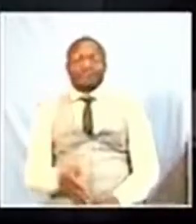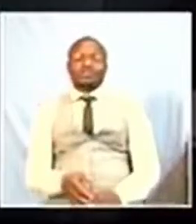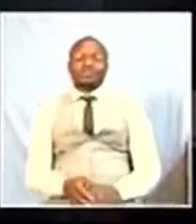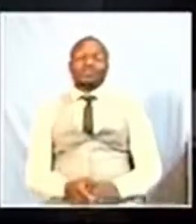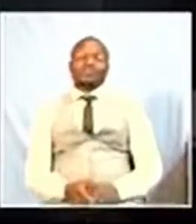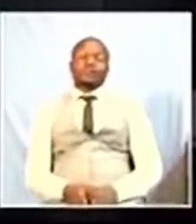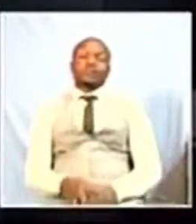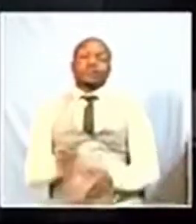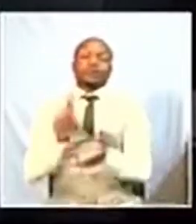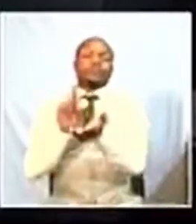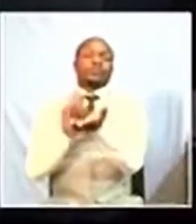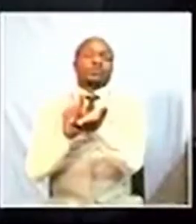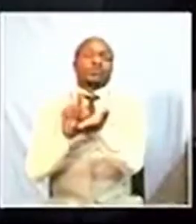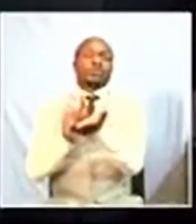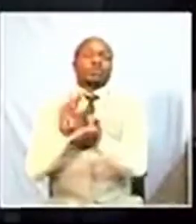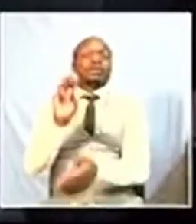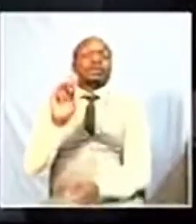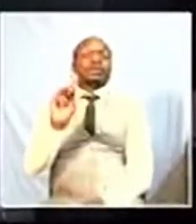Dr. Mwanza.